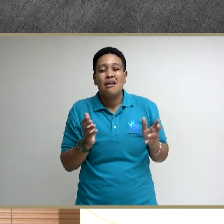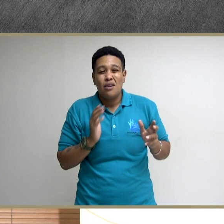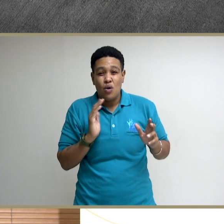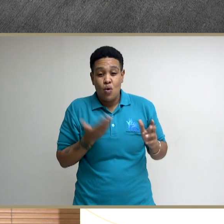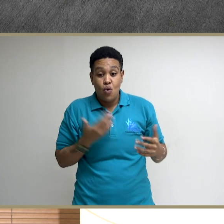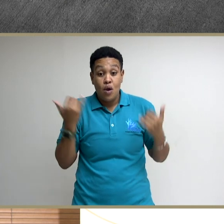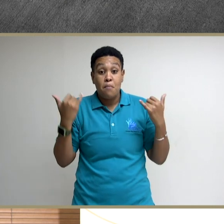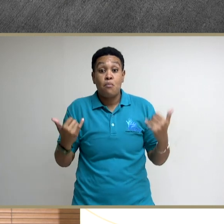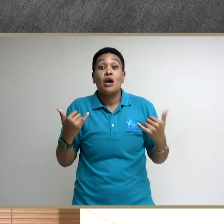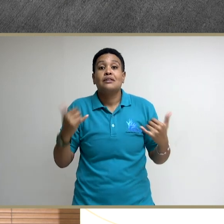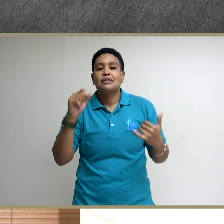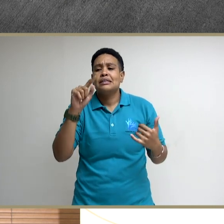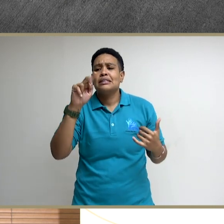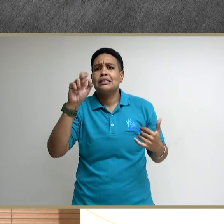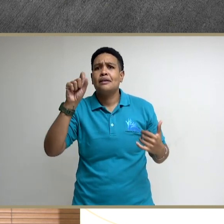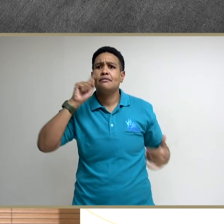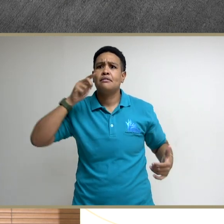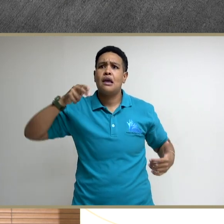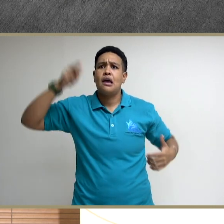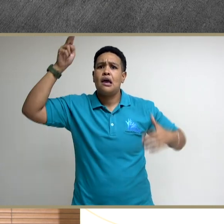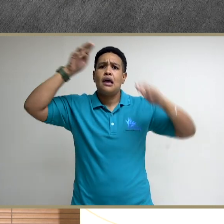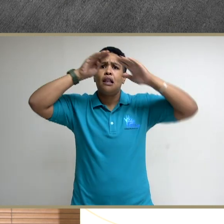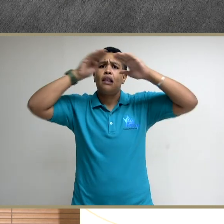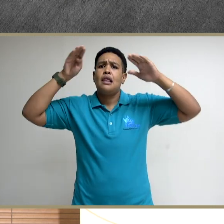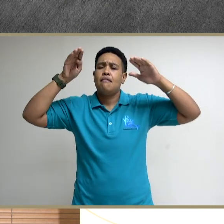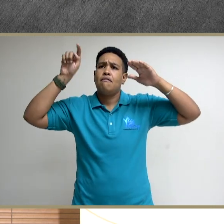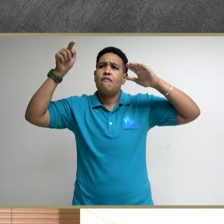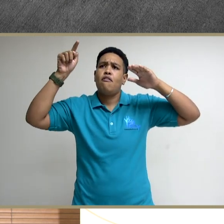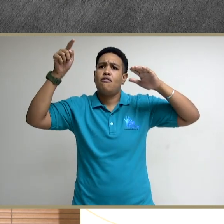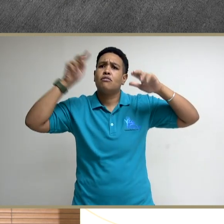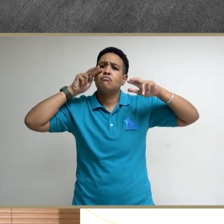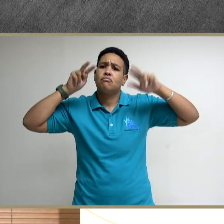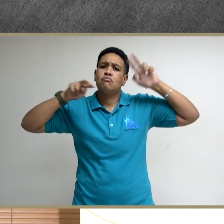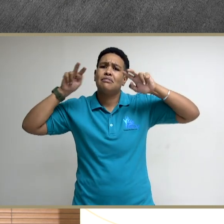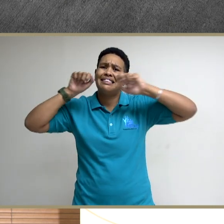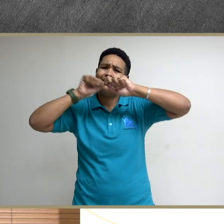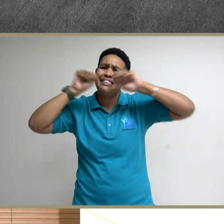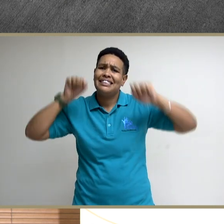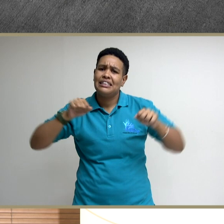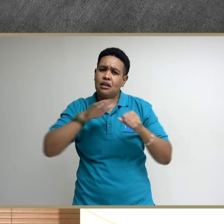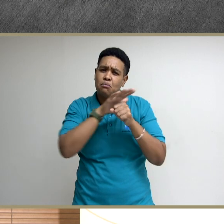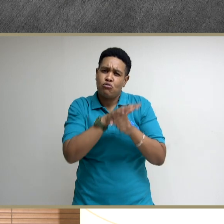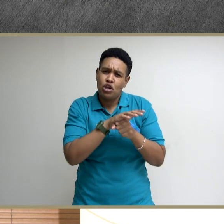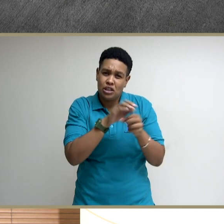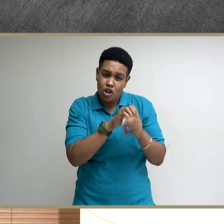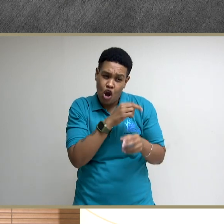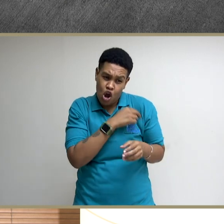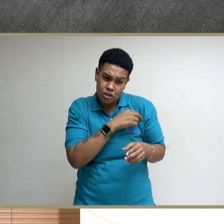present status as being at a high level of system